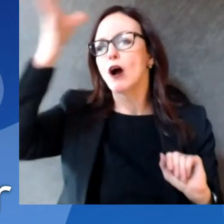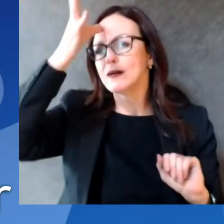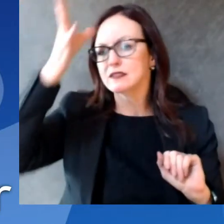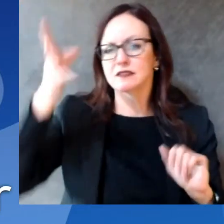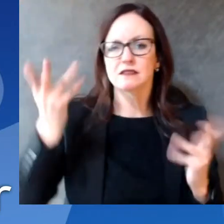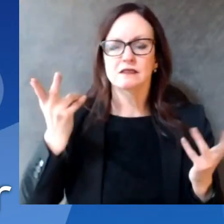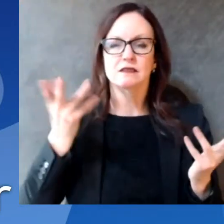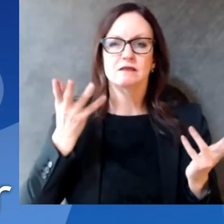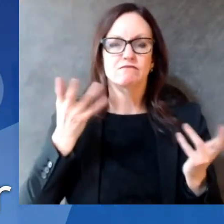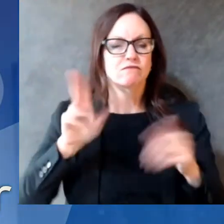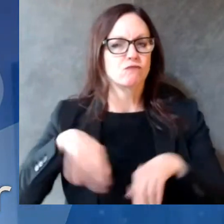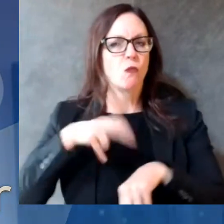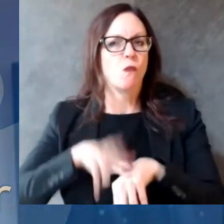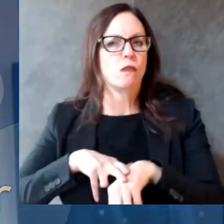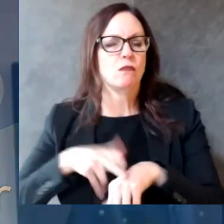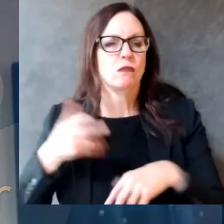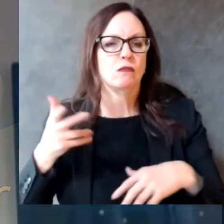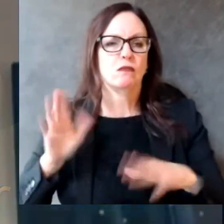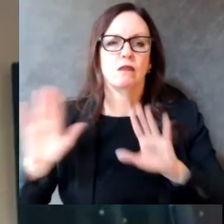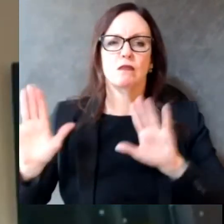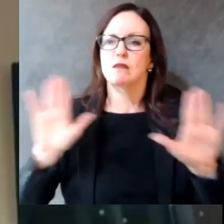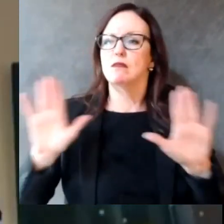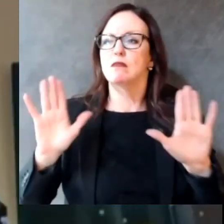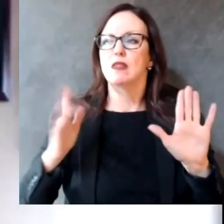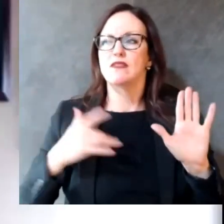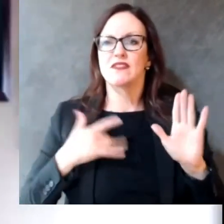Dr. Westergaard, you want to provide?